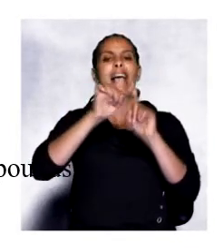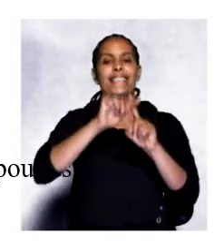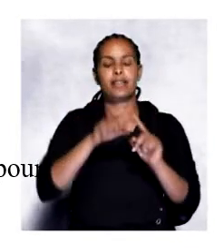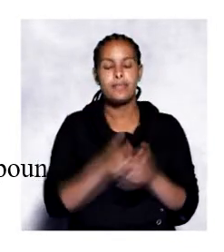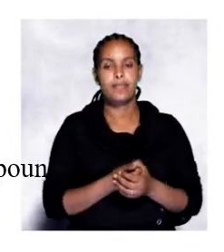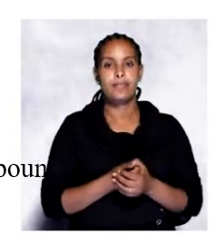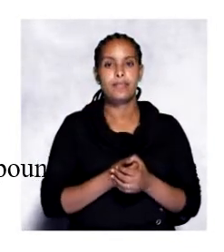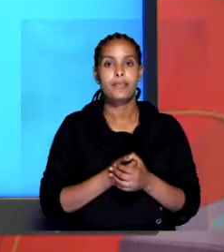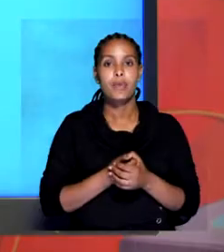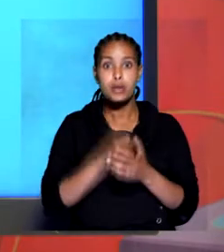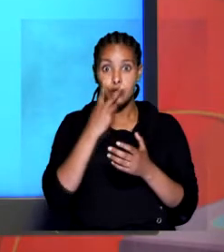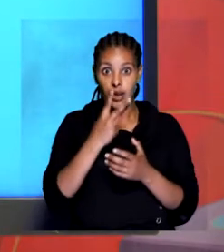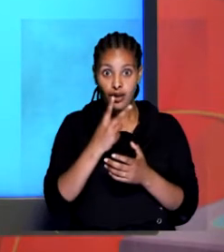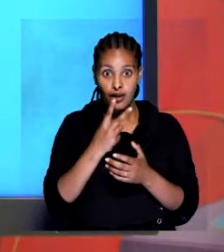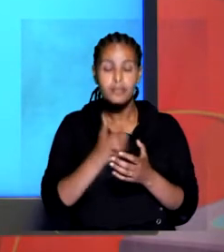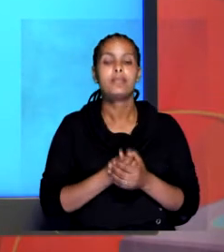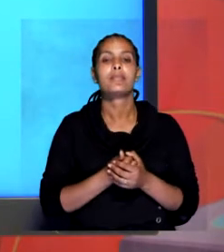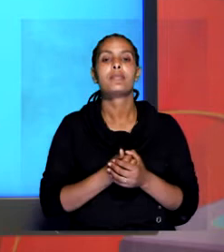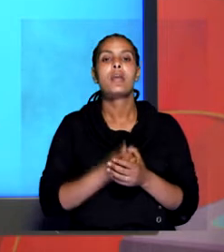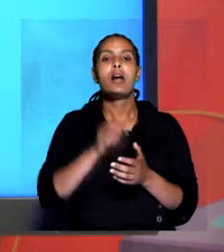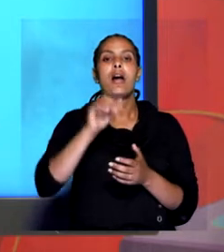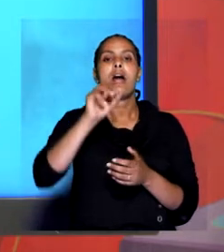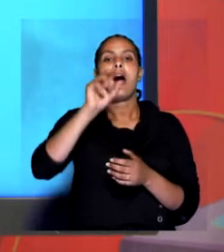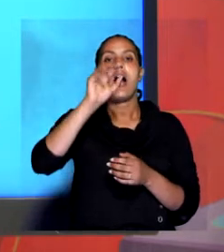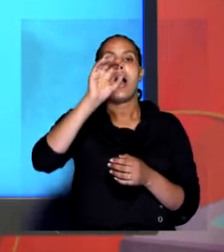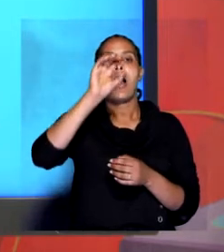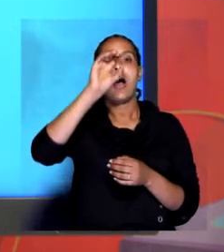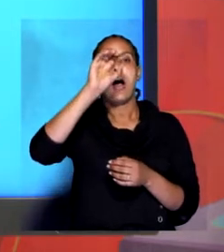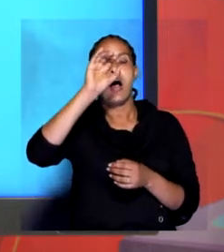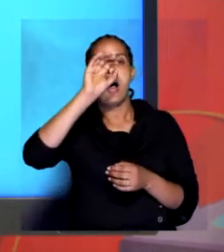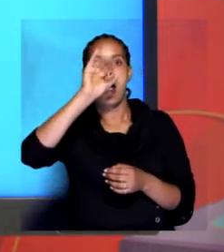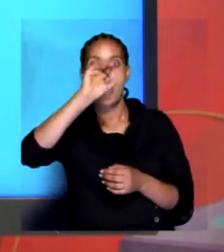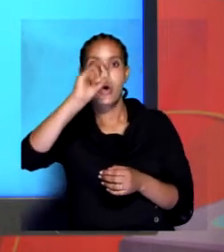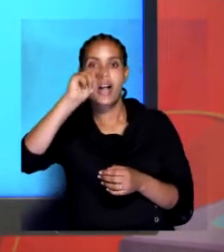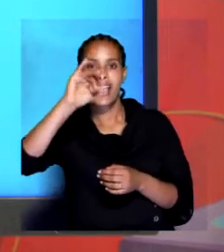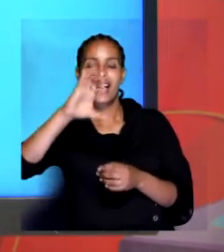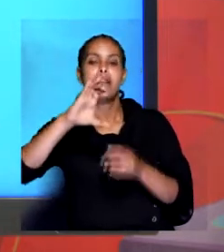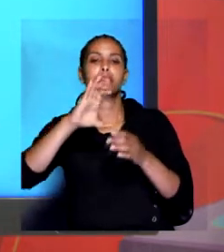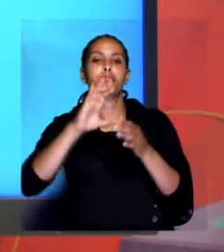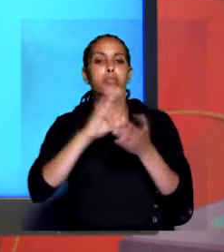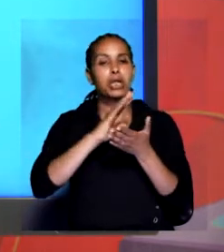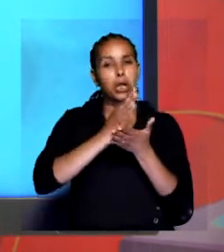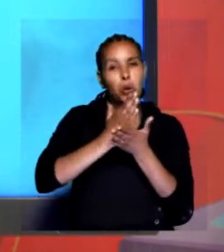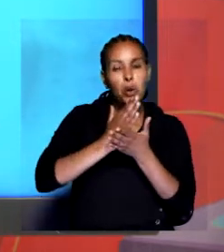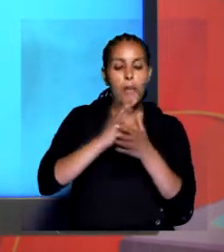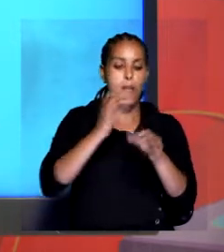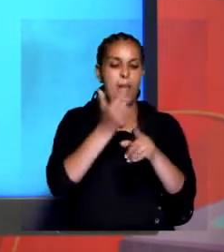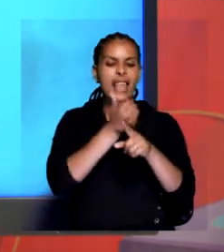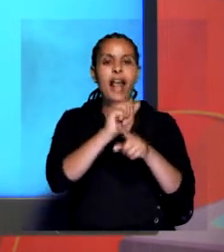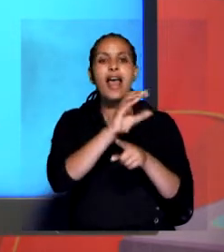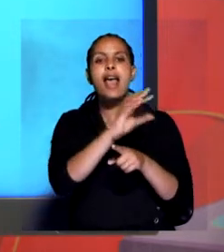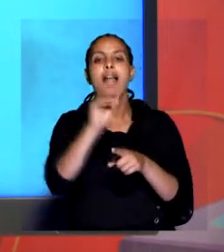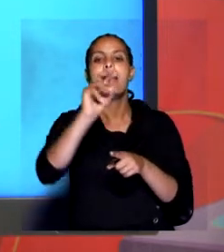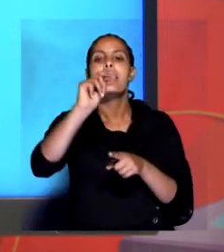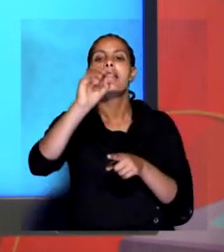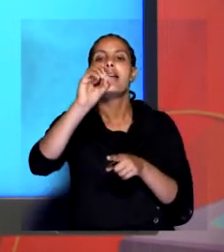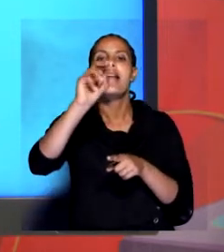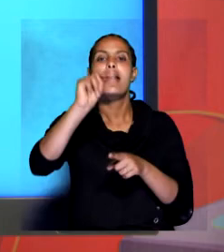NH4 plus. See? Ionic bond is formed between metals and